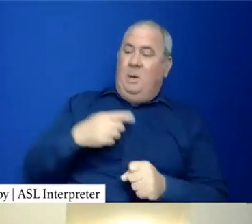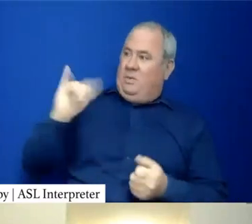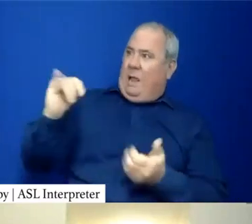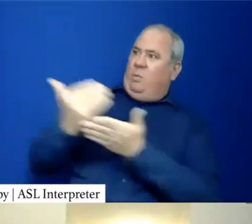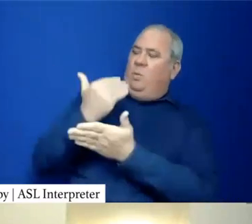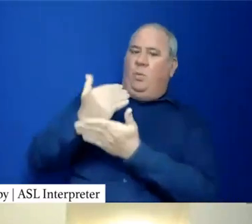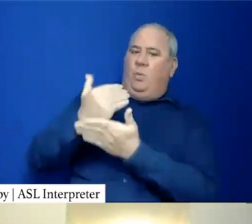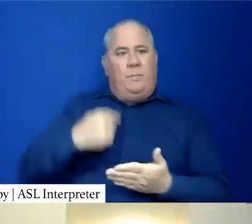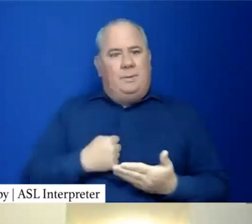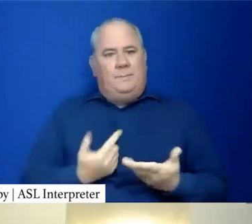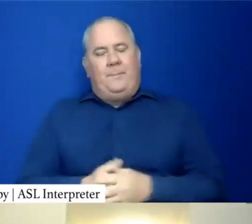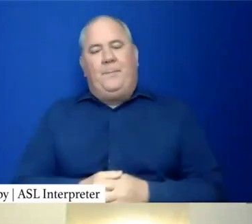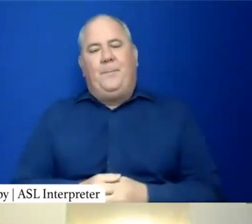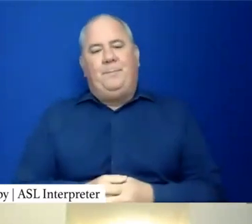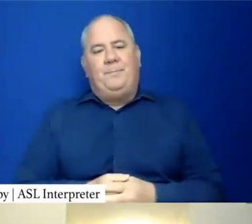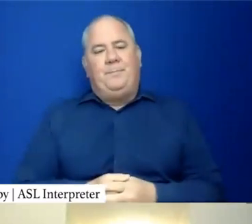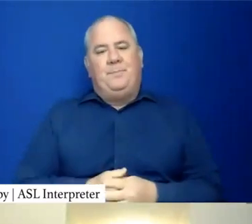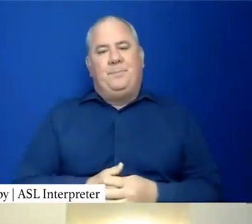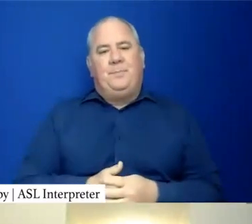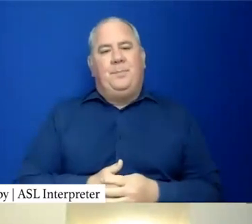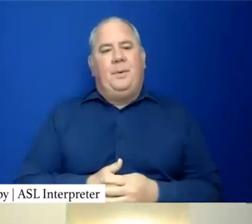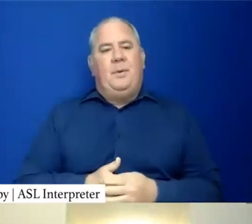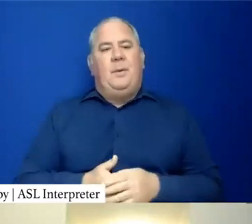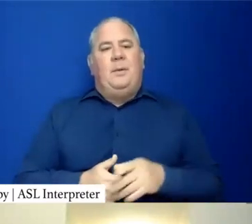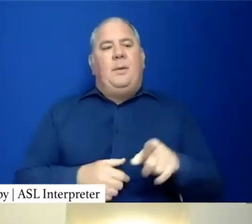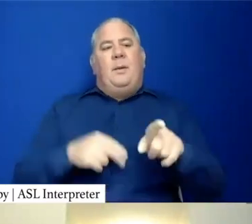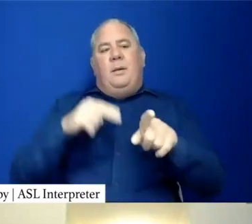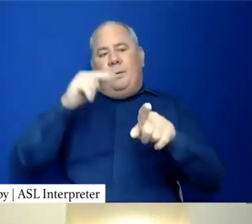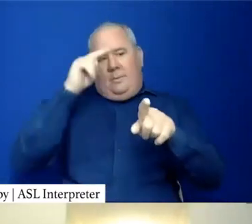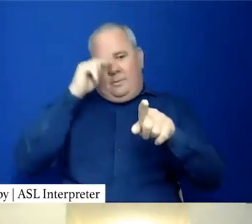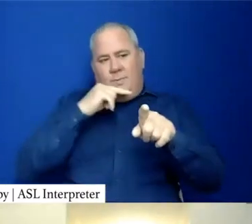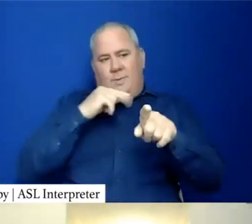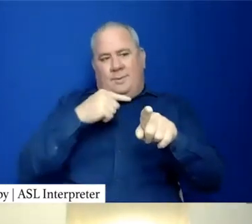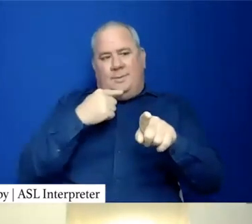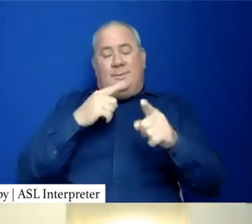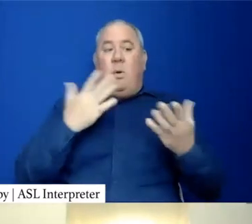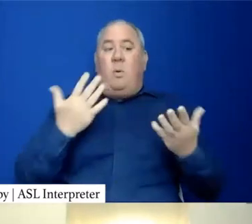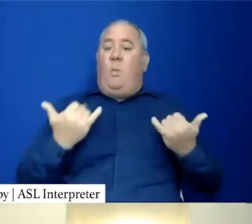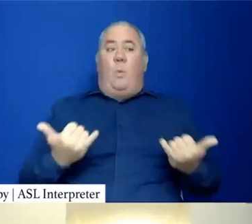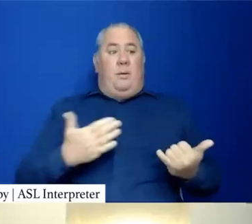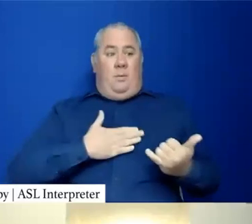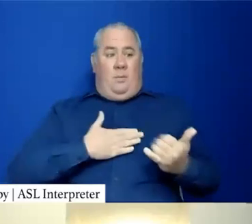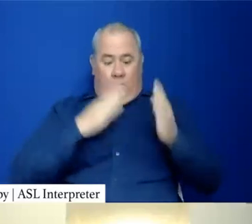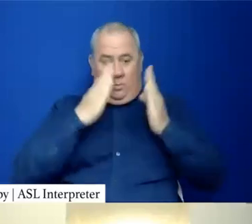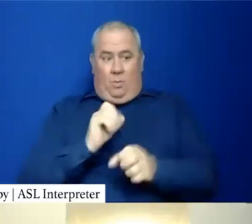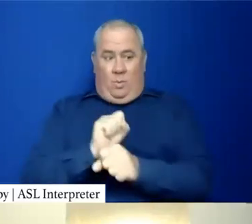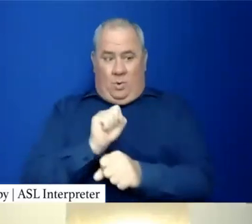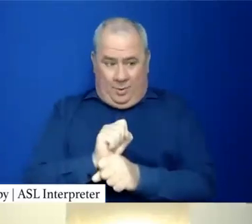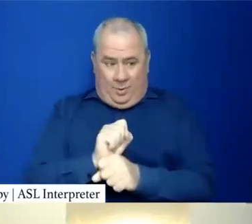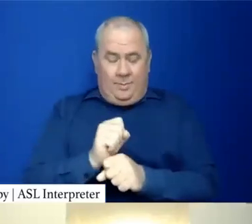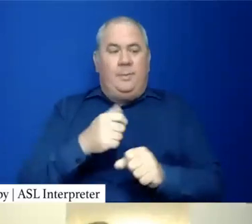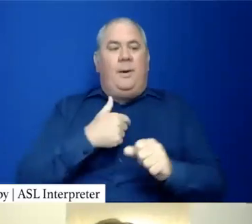I think one thing... So one of the things I do at my current job is facilitate a statewide health and disability